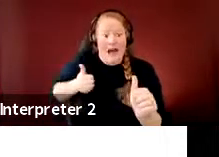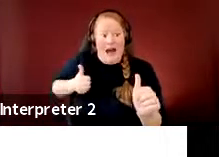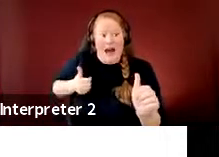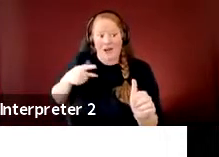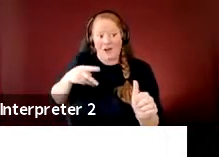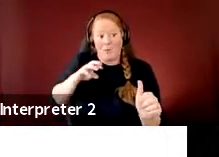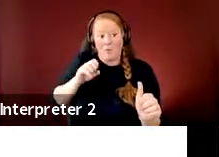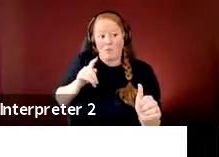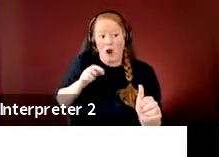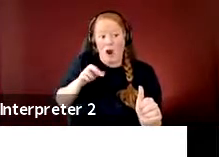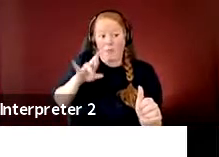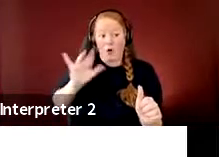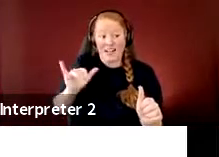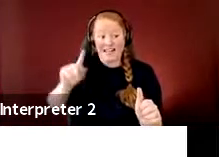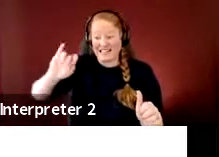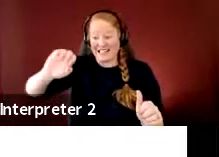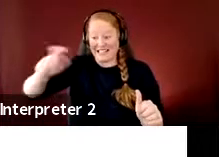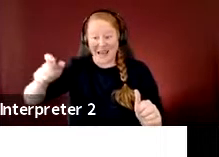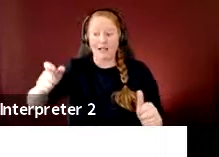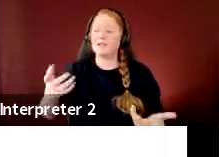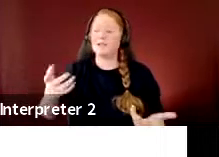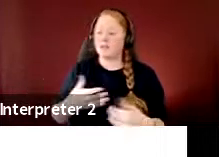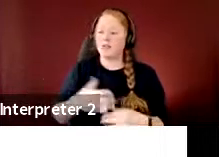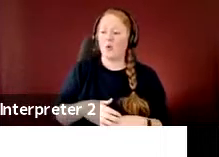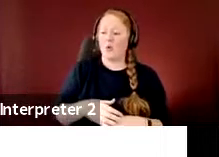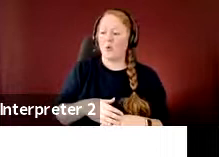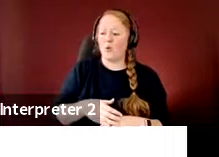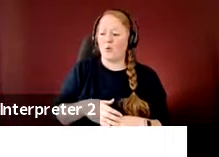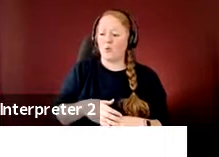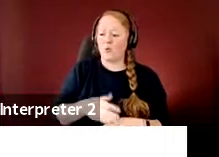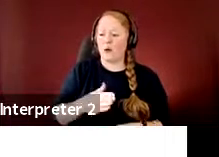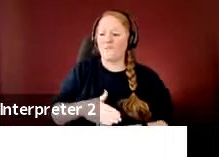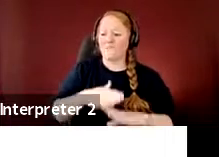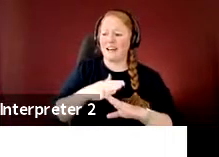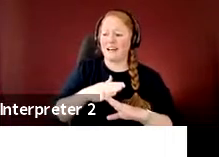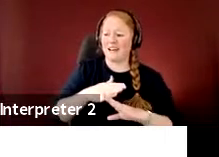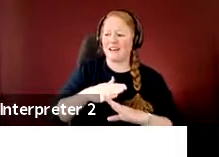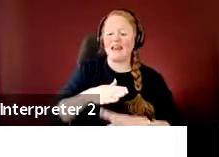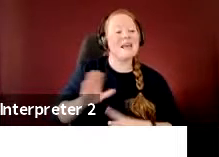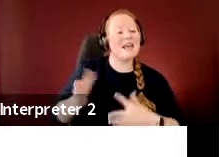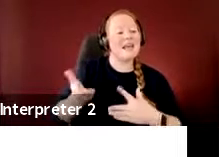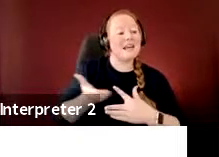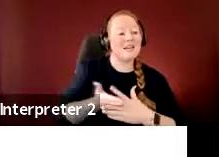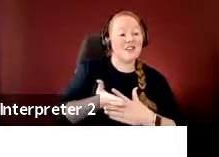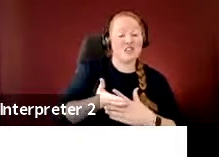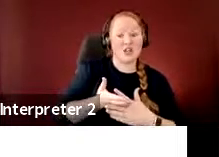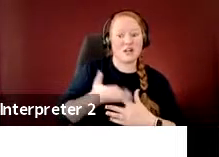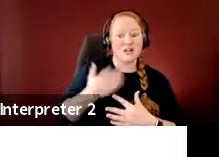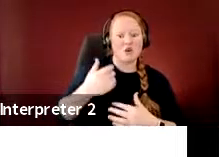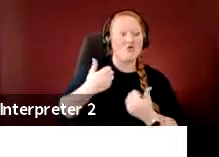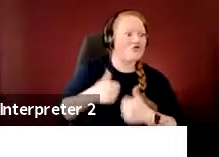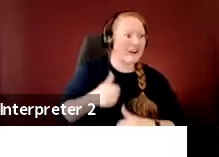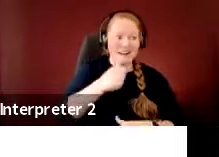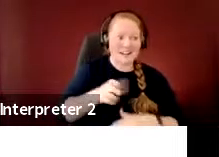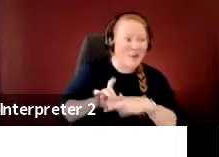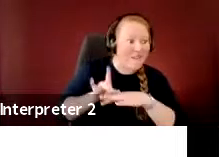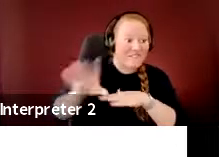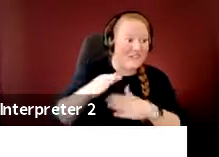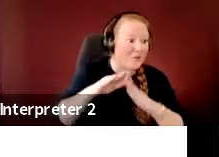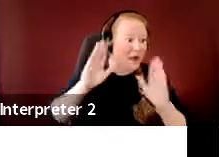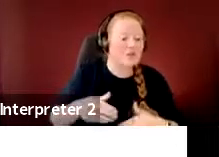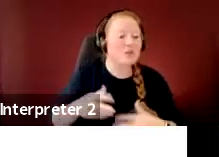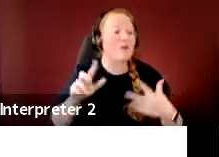legal representation in eviction proceedings as an intervention to reduce evictions and homelessness. And fourth, providing housing and